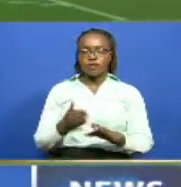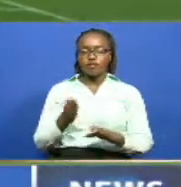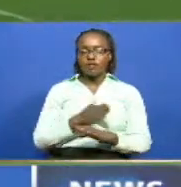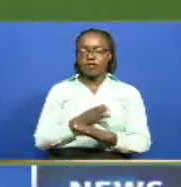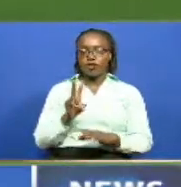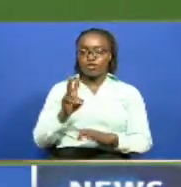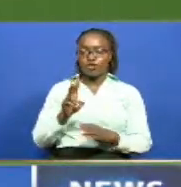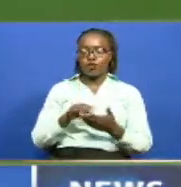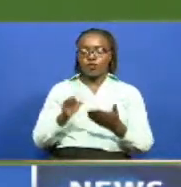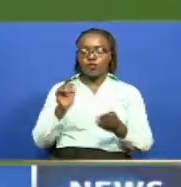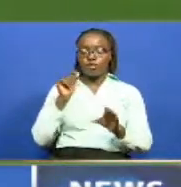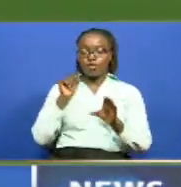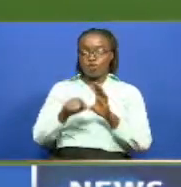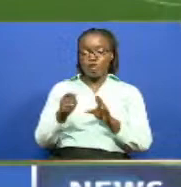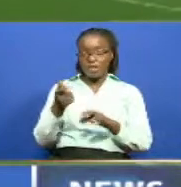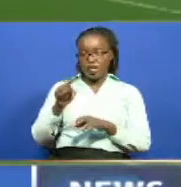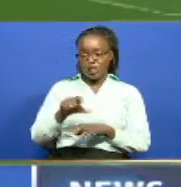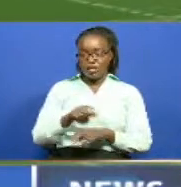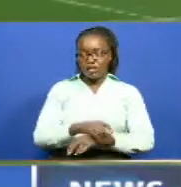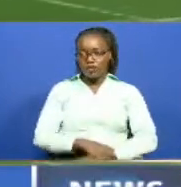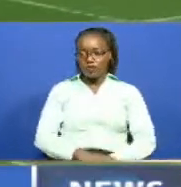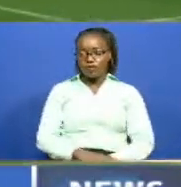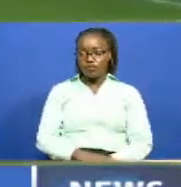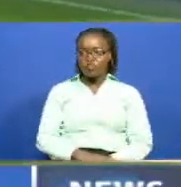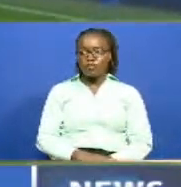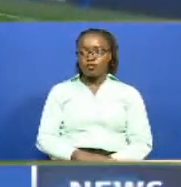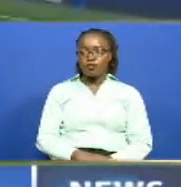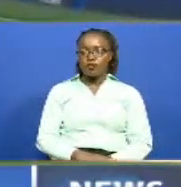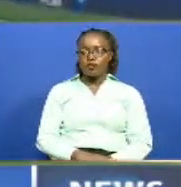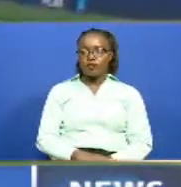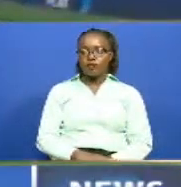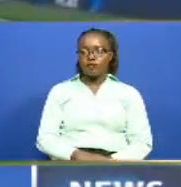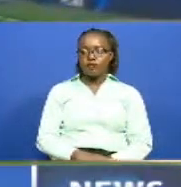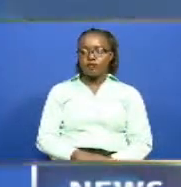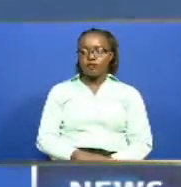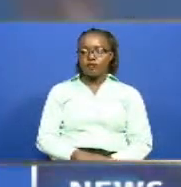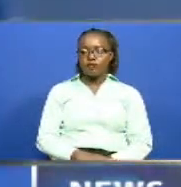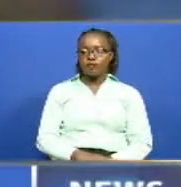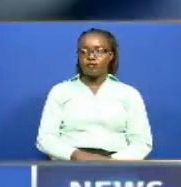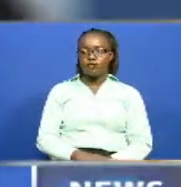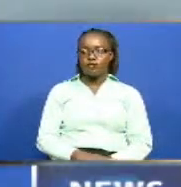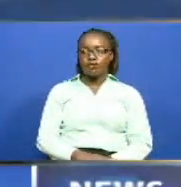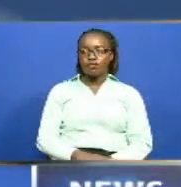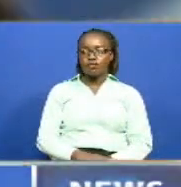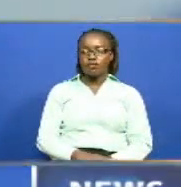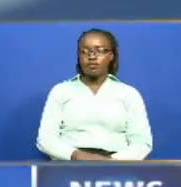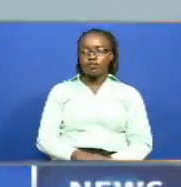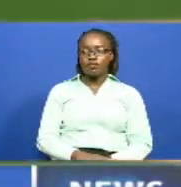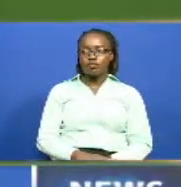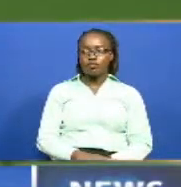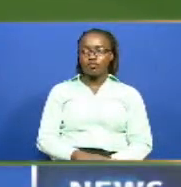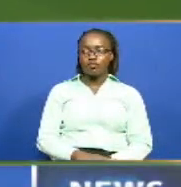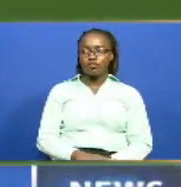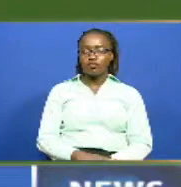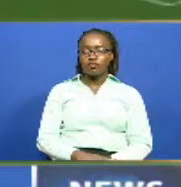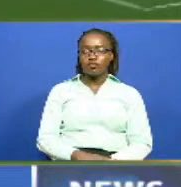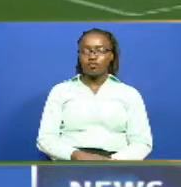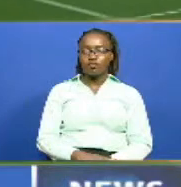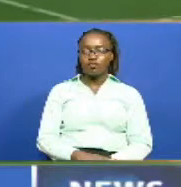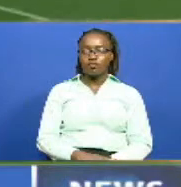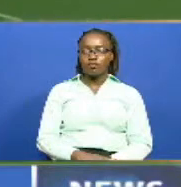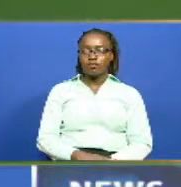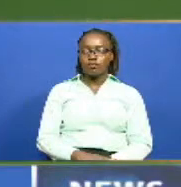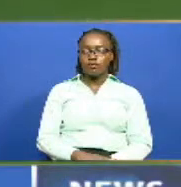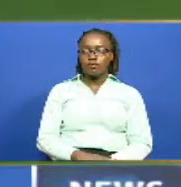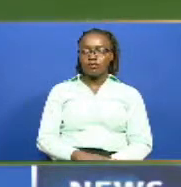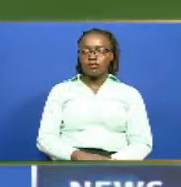more. Abraham wants it in the middle. It's a lovely touch for Havertz. On target again. Great ball round the corner